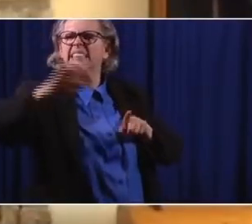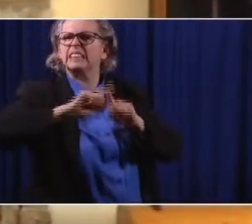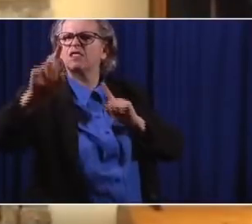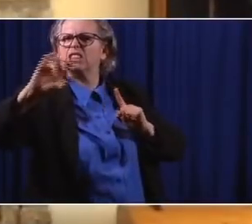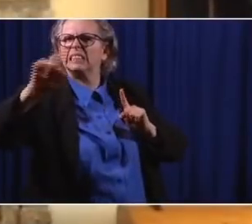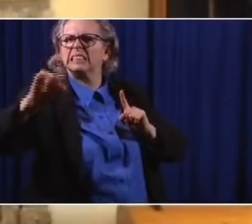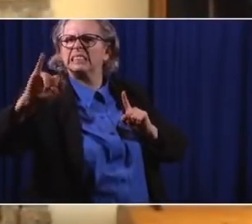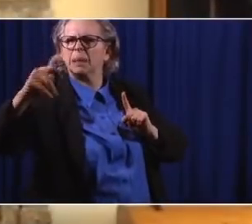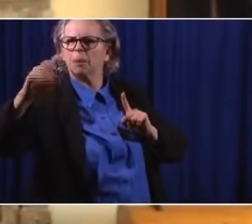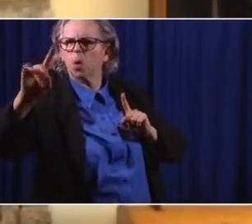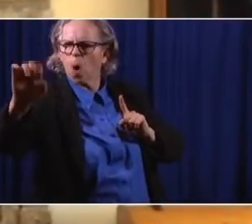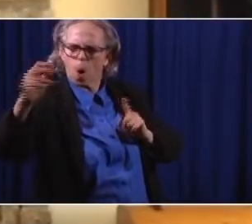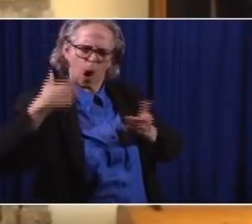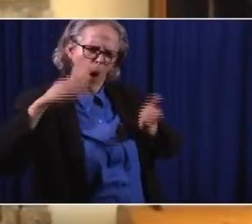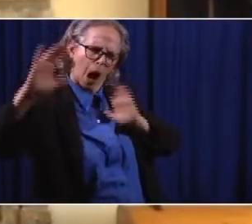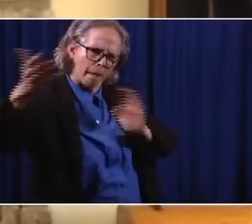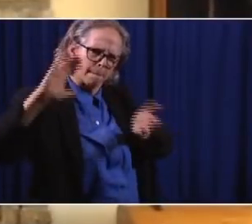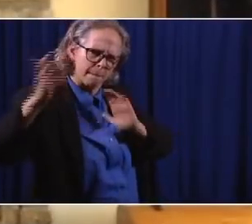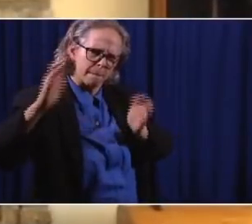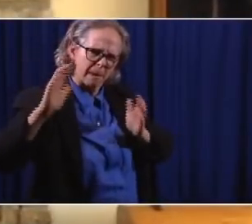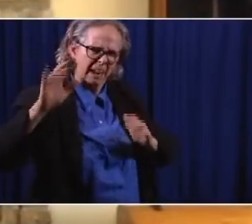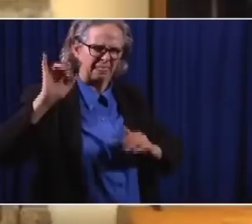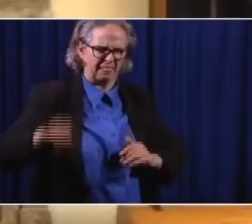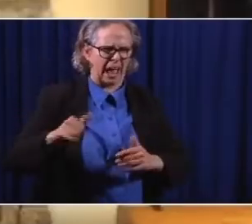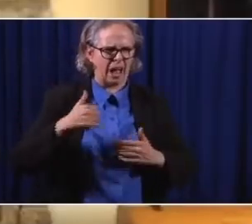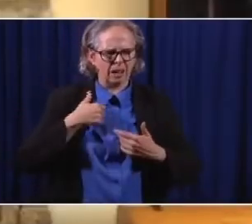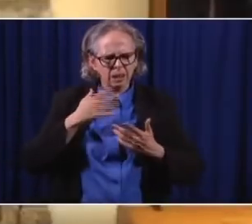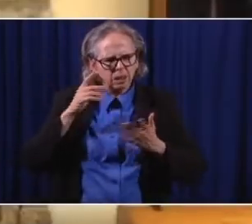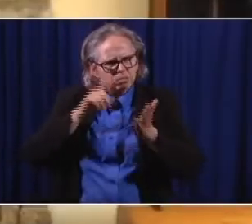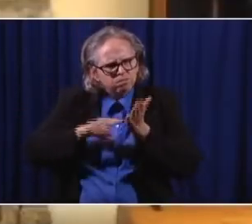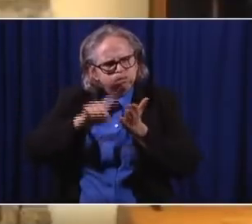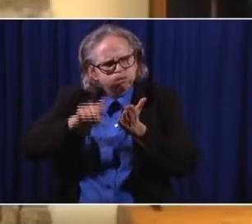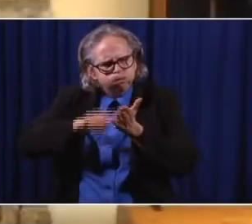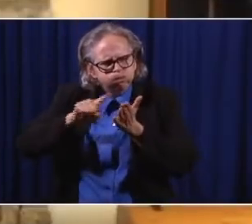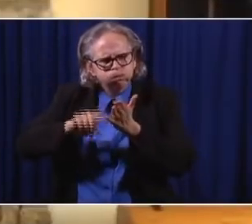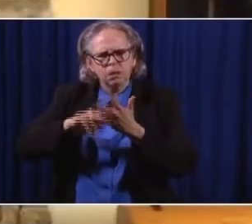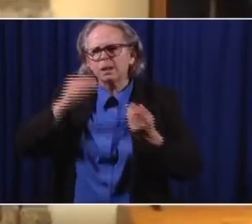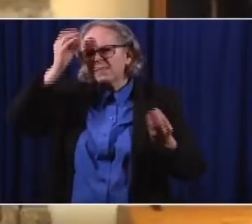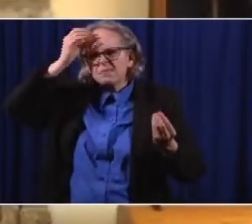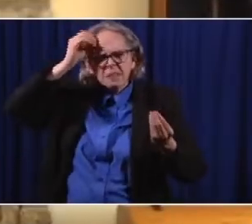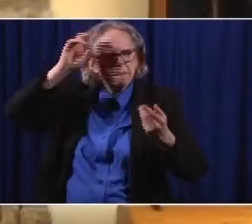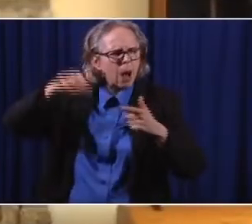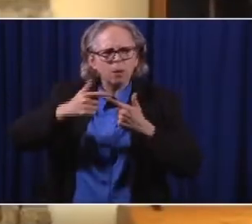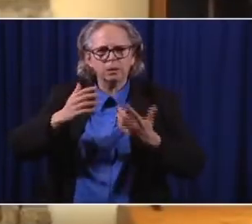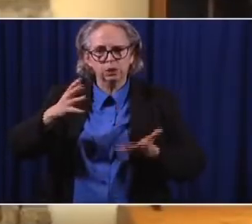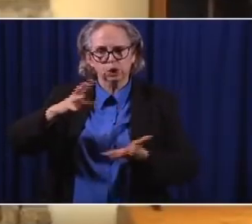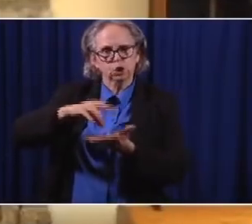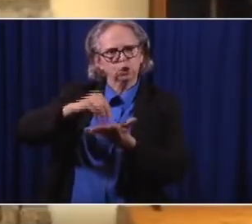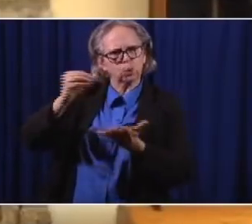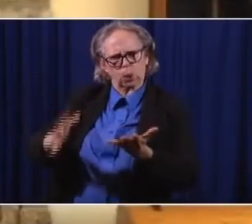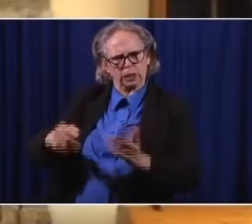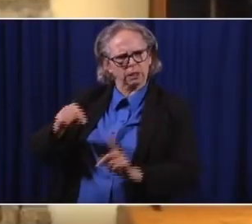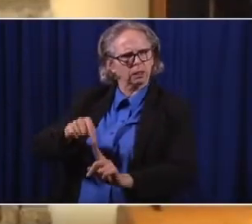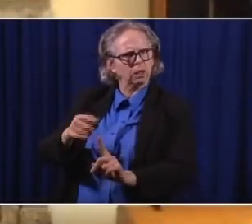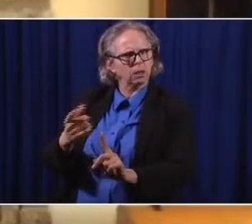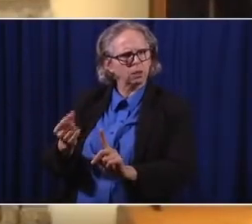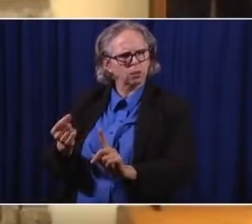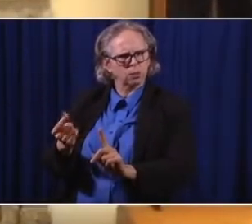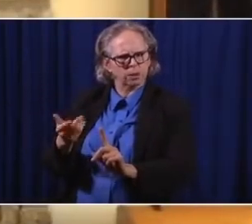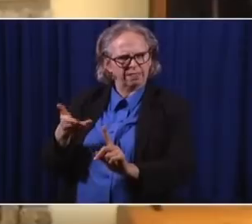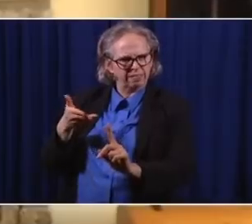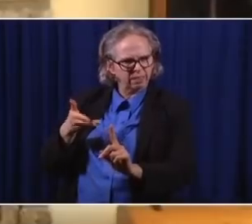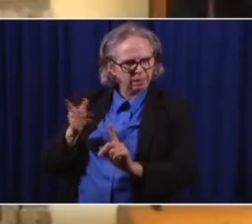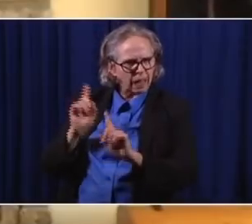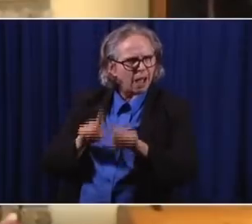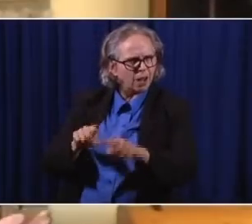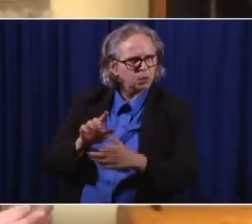everywhere. But I also would look at my students, and I would try to make a determination if I